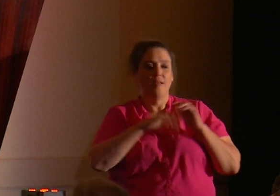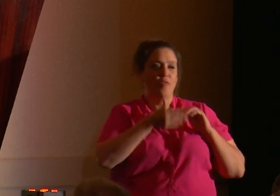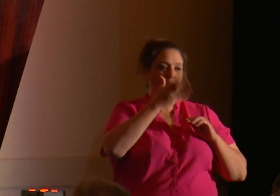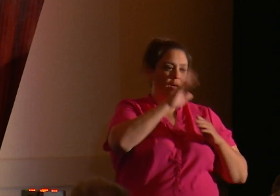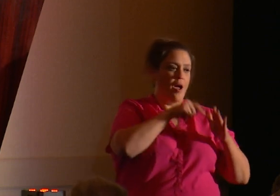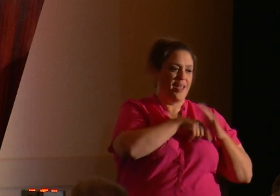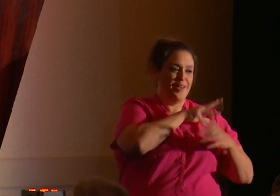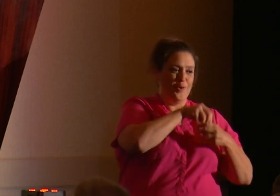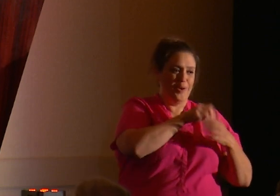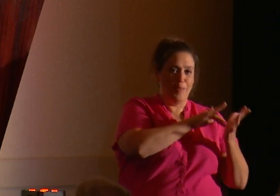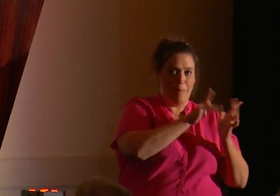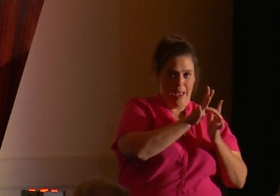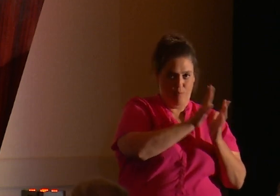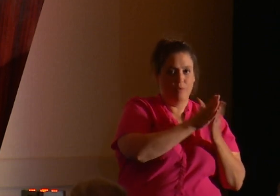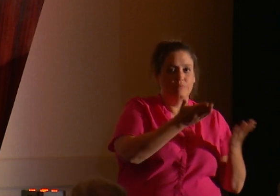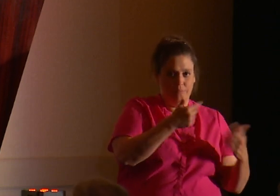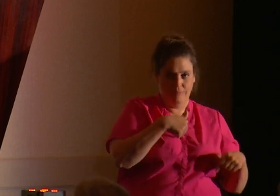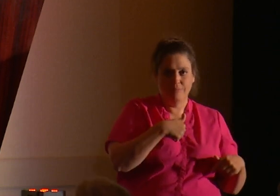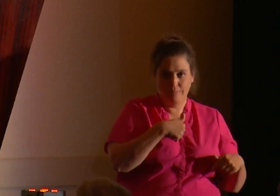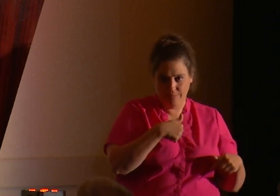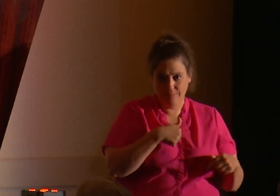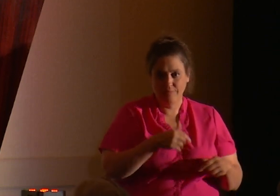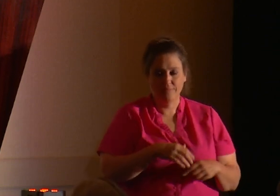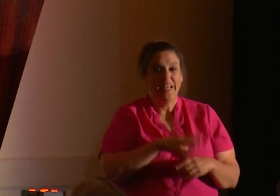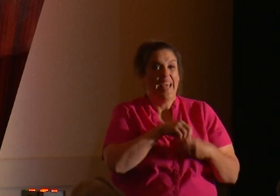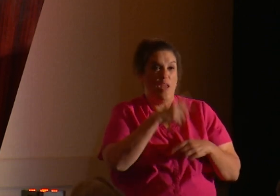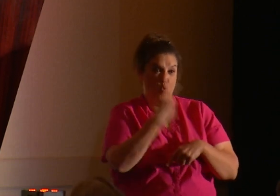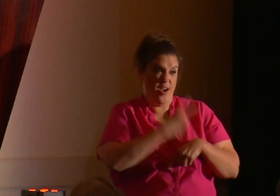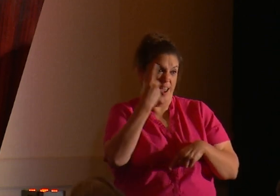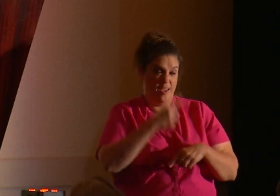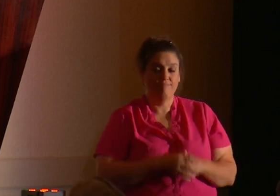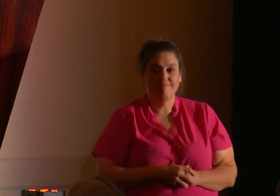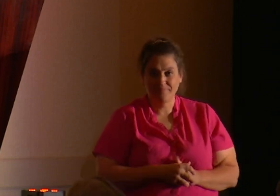Bible. In that one single day.